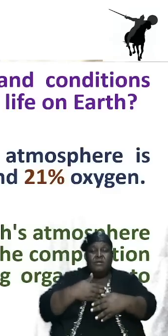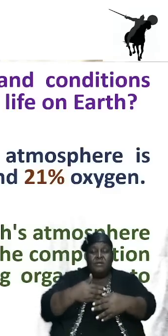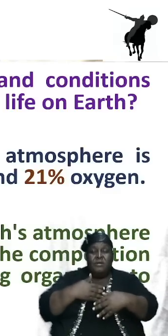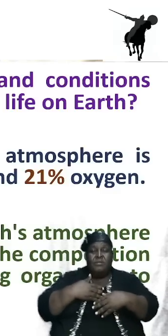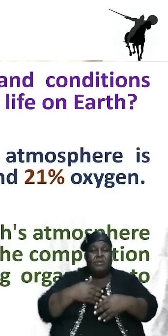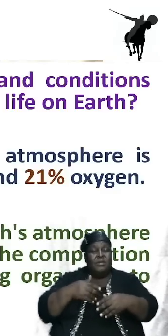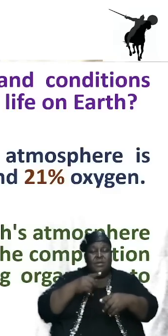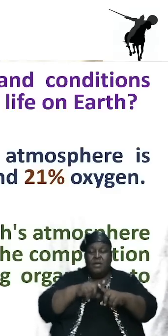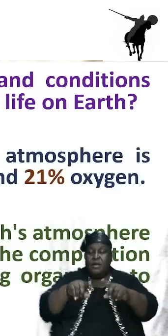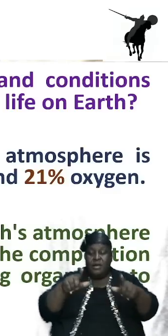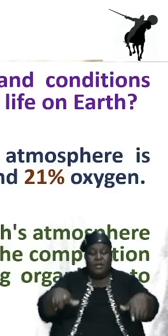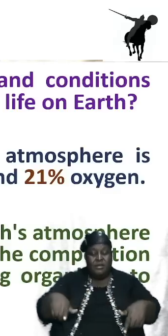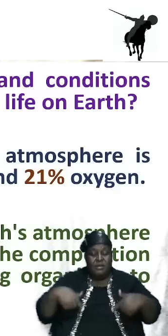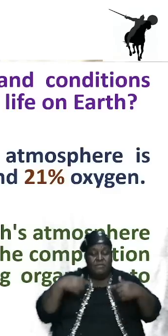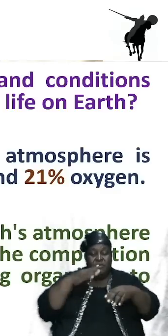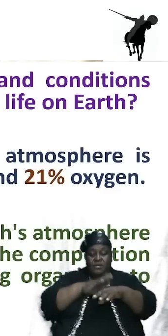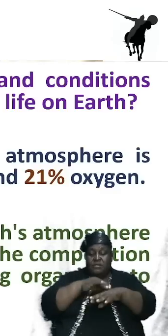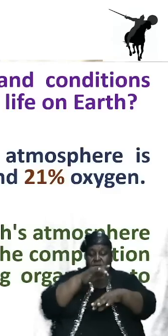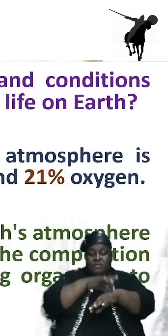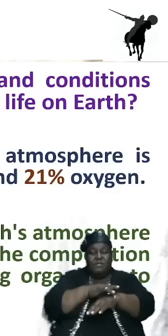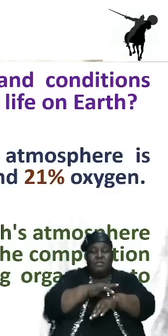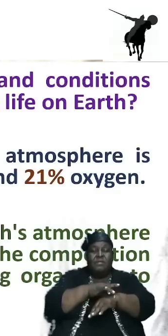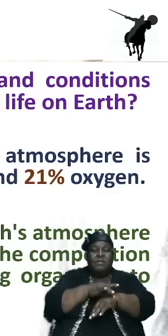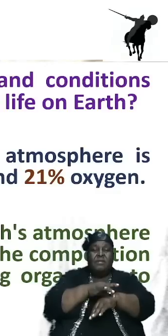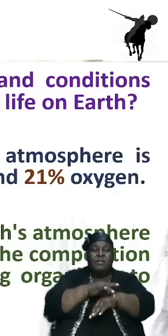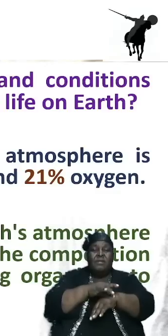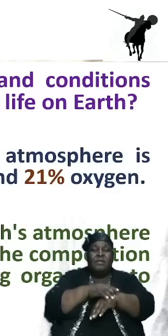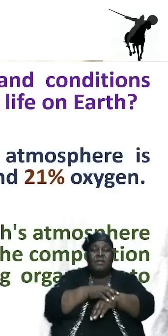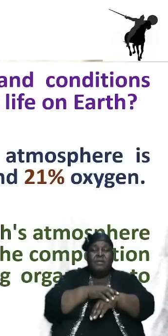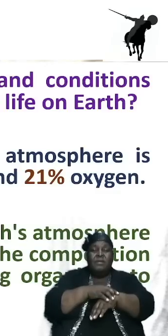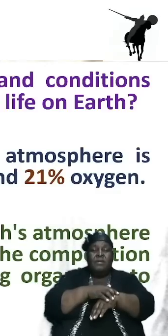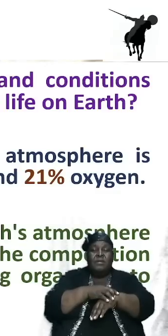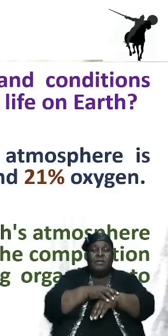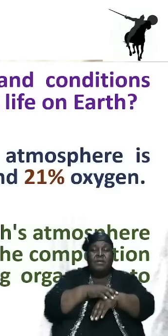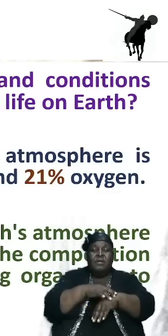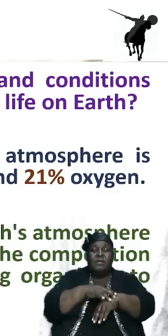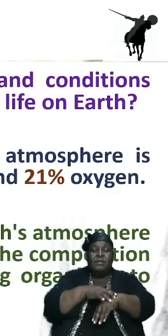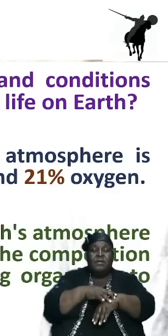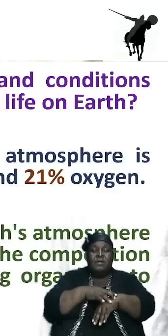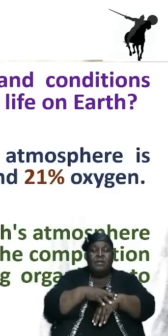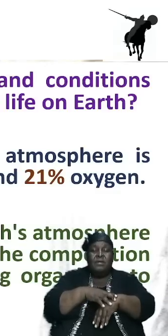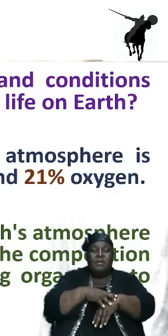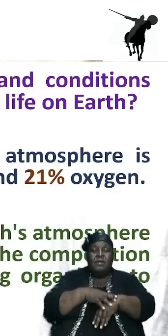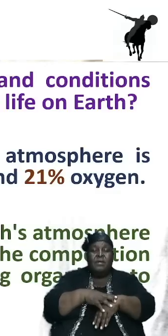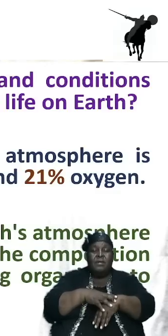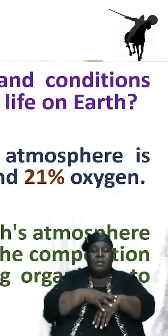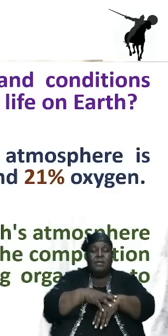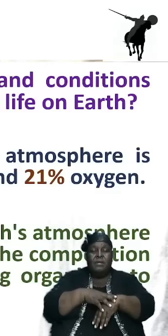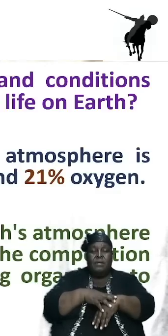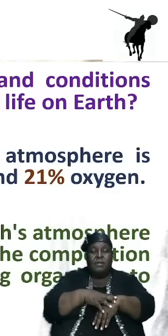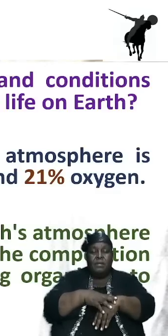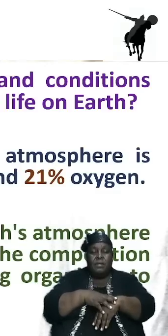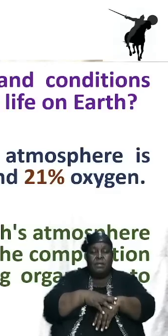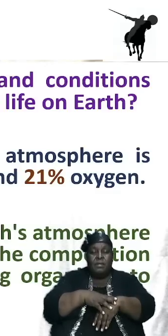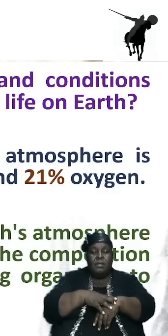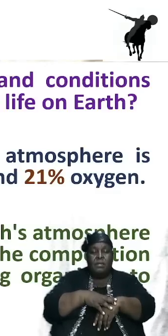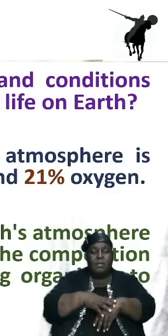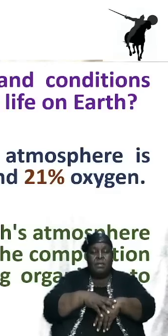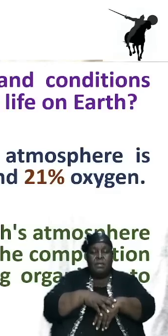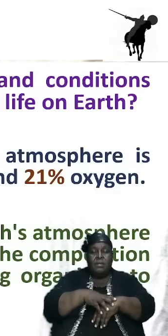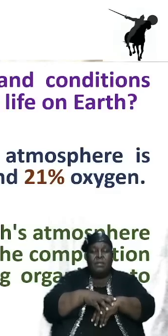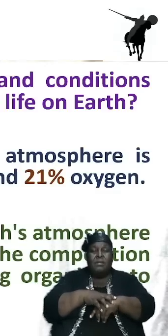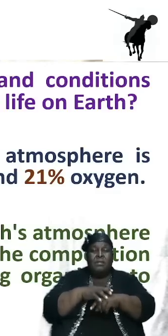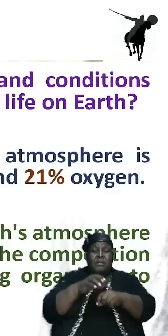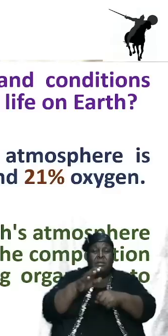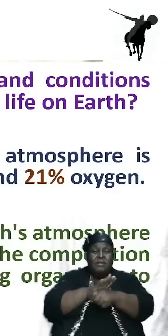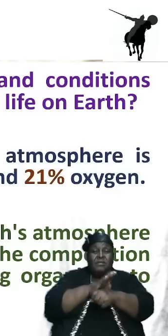down here. And you're telling me, just based on the oxygen-nitrogen ratio alone, is enough for us to